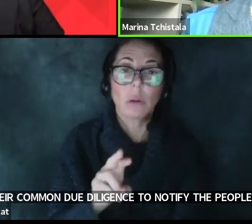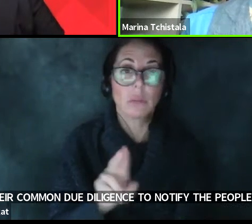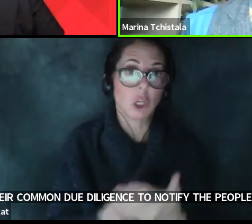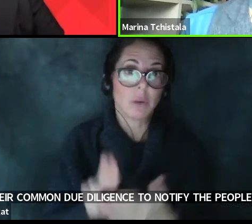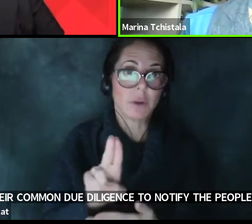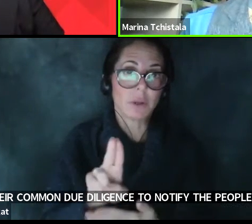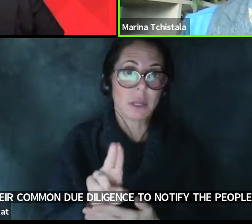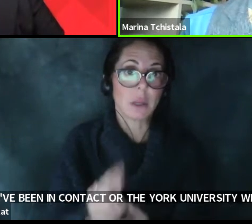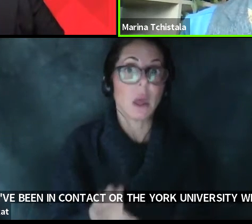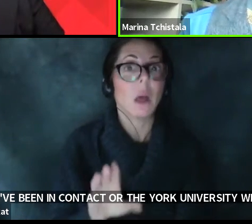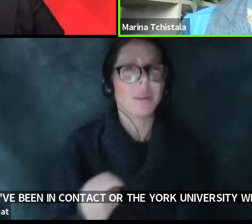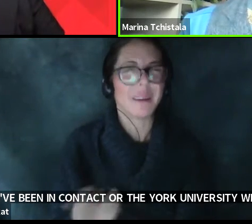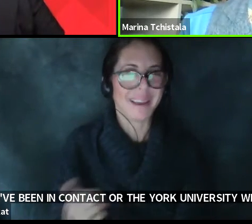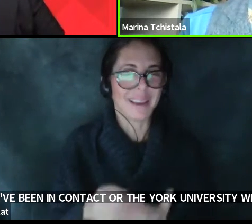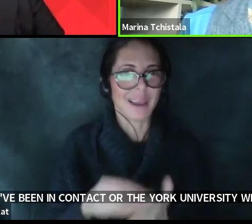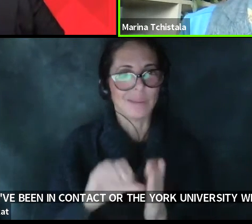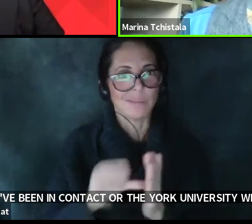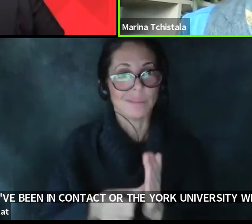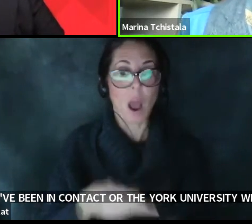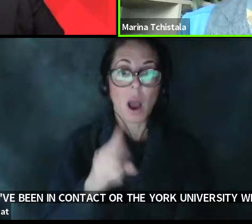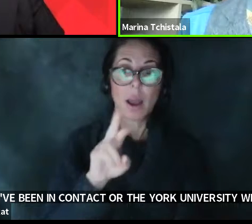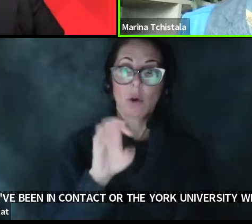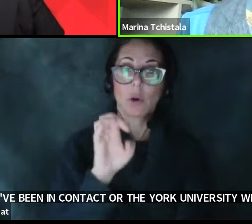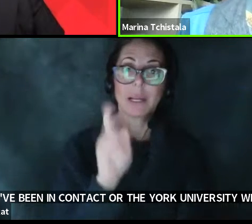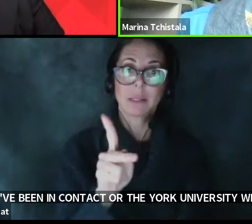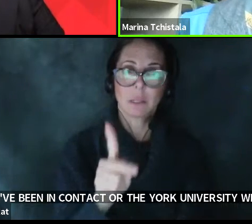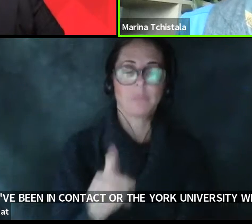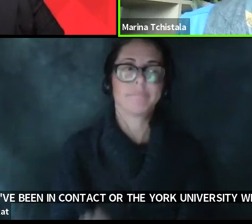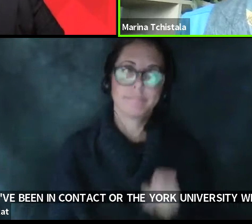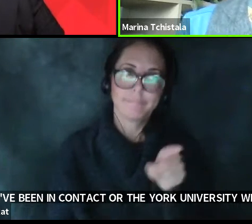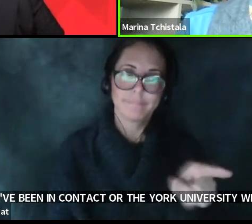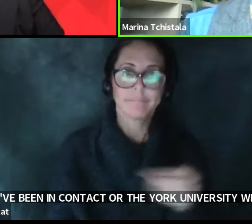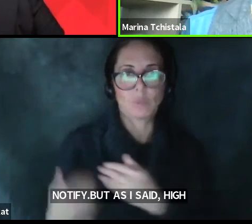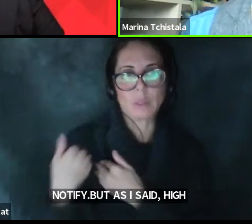high risk contacts are still TPH are being involved.